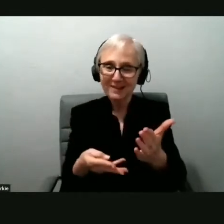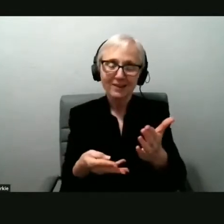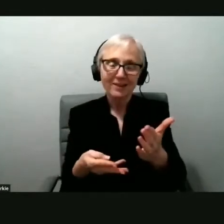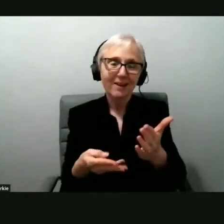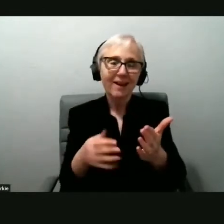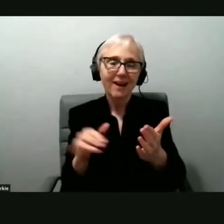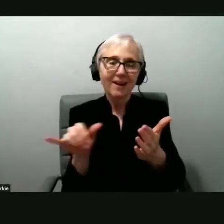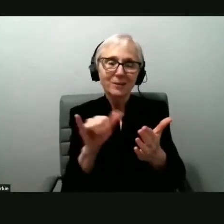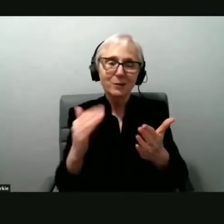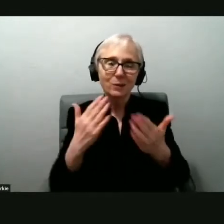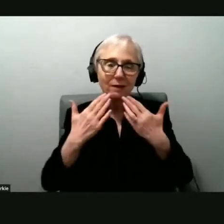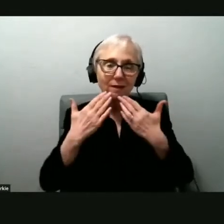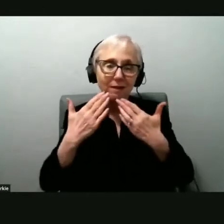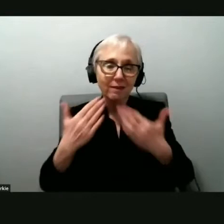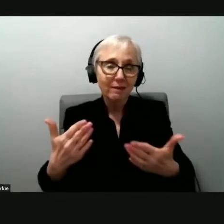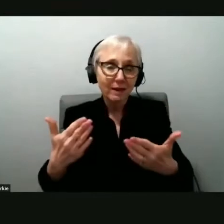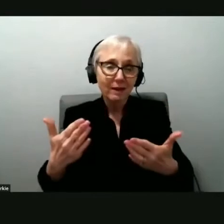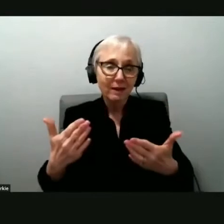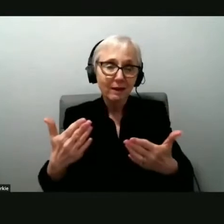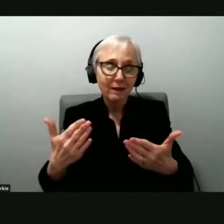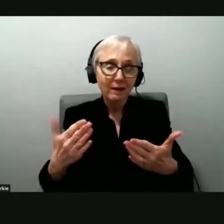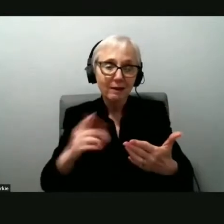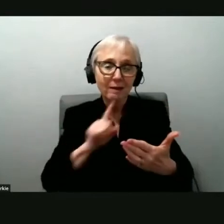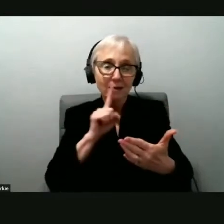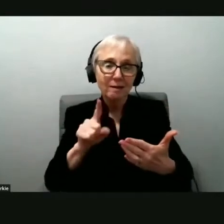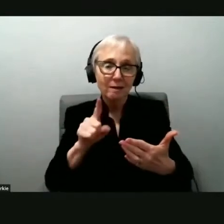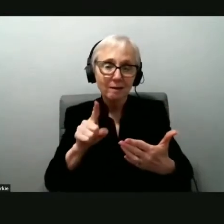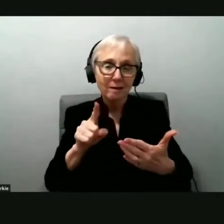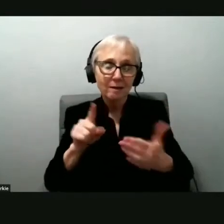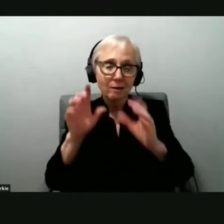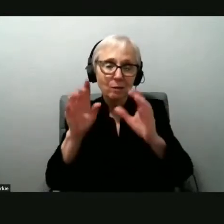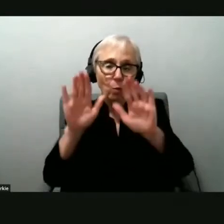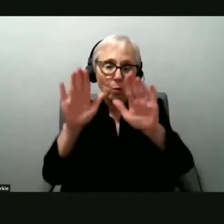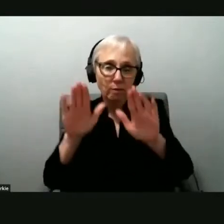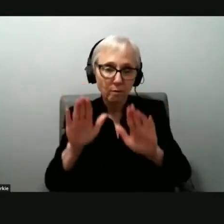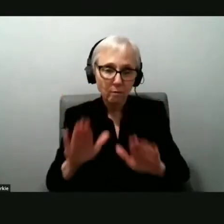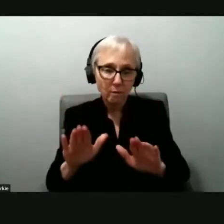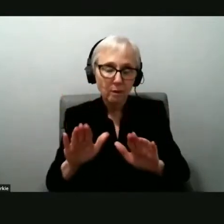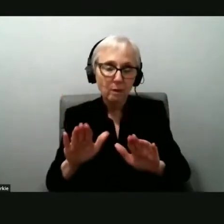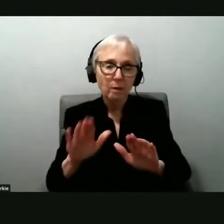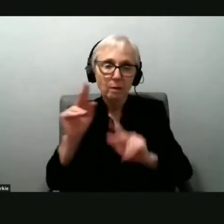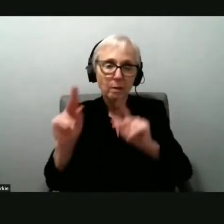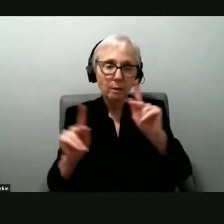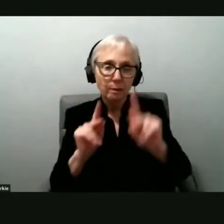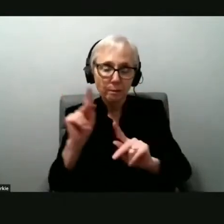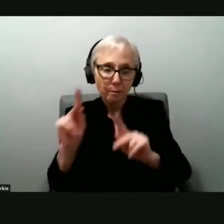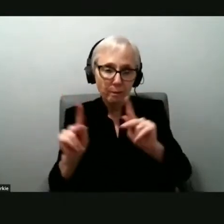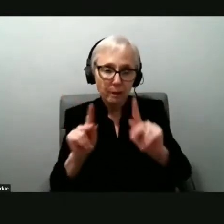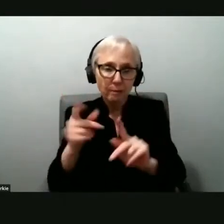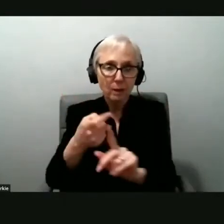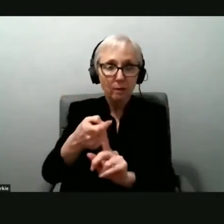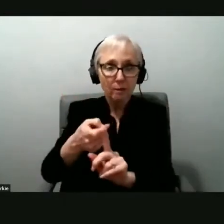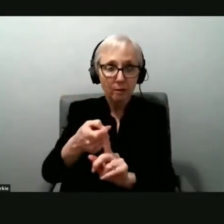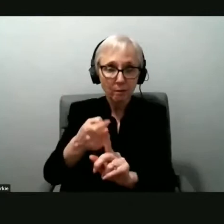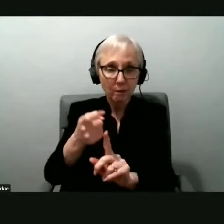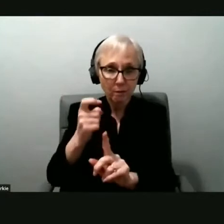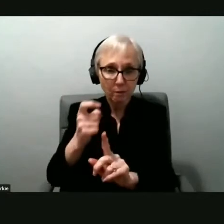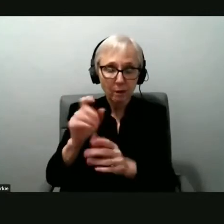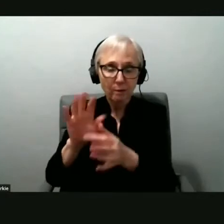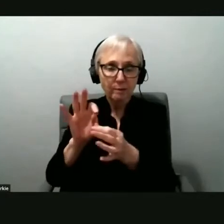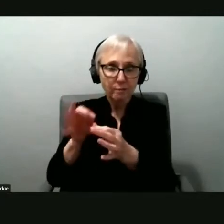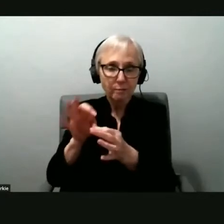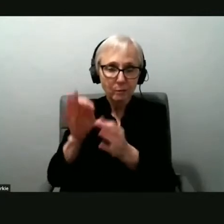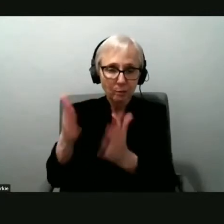want to thank the absolutely terrific and wonderful people from the